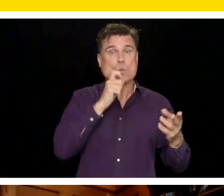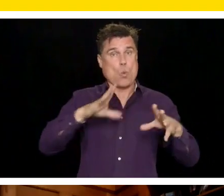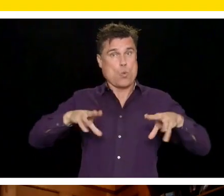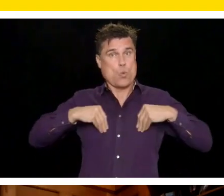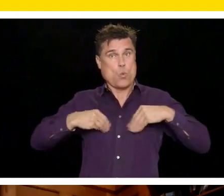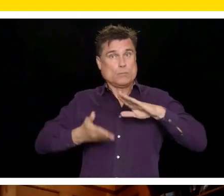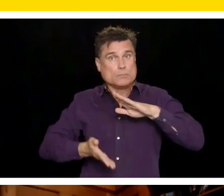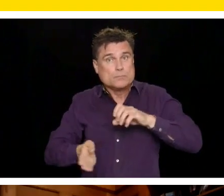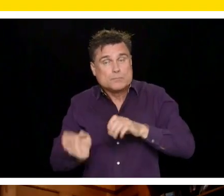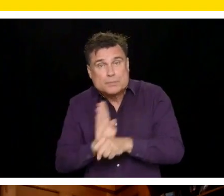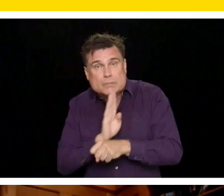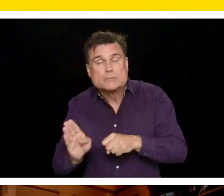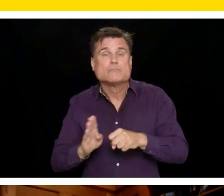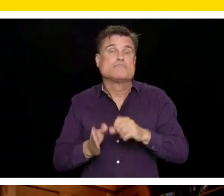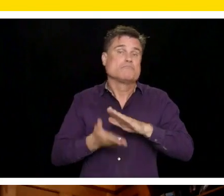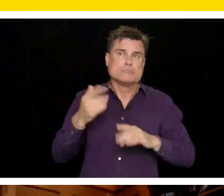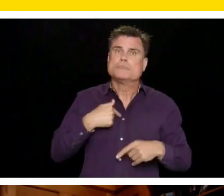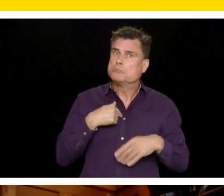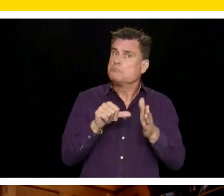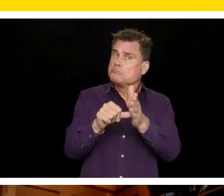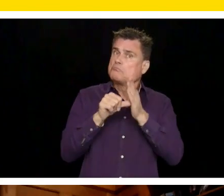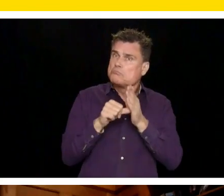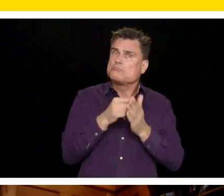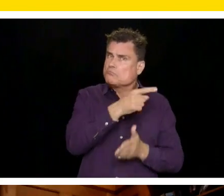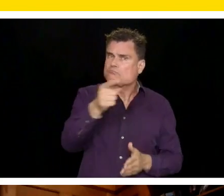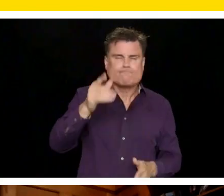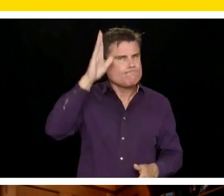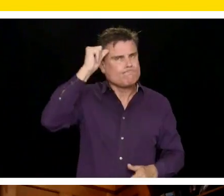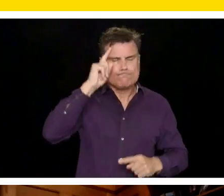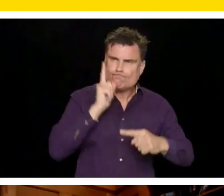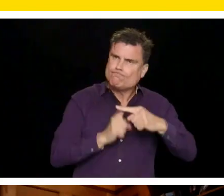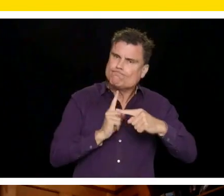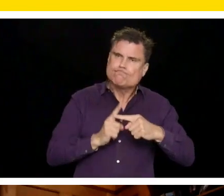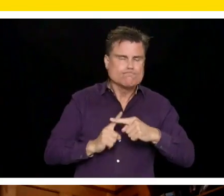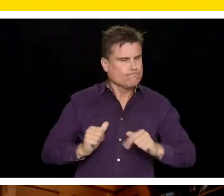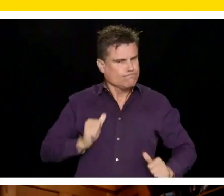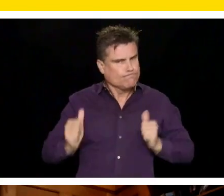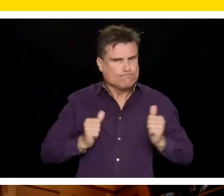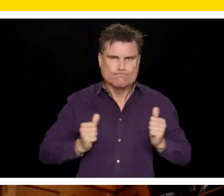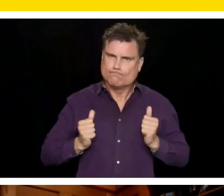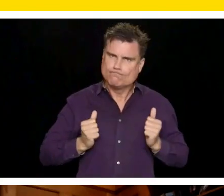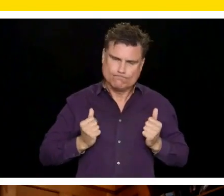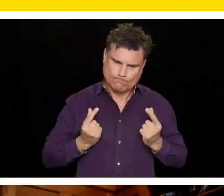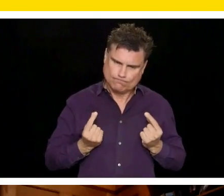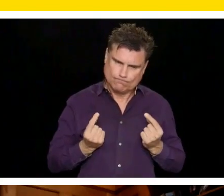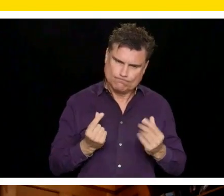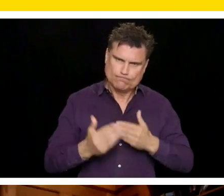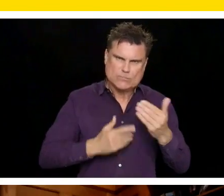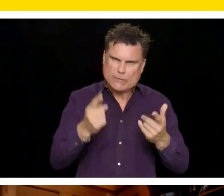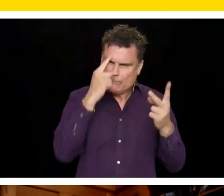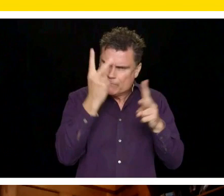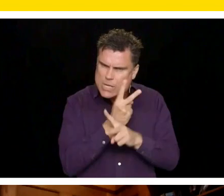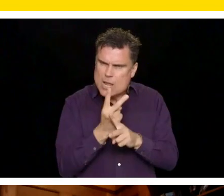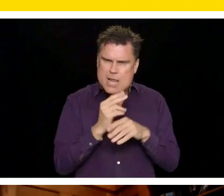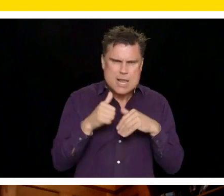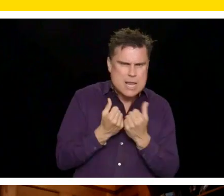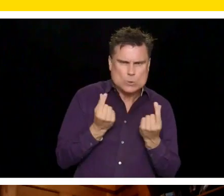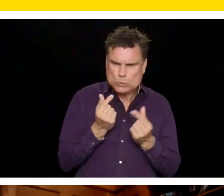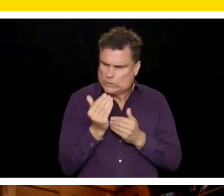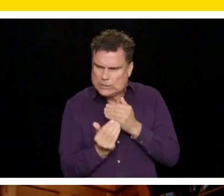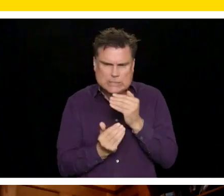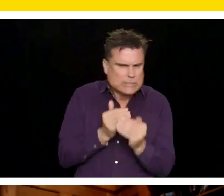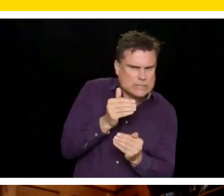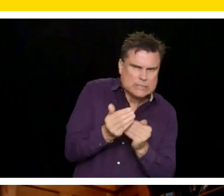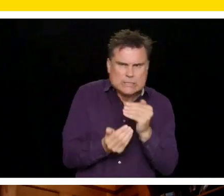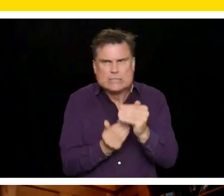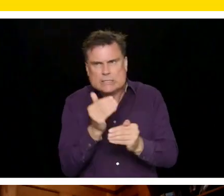help one another, which is great. Now is the time, I believe, that businesses should consider reinventing their service and product delivery.